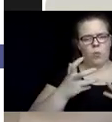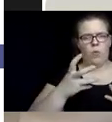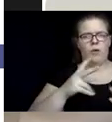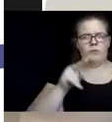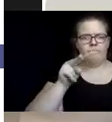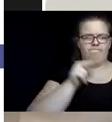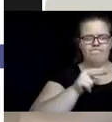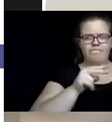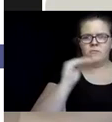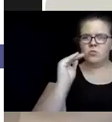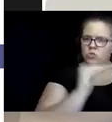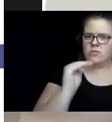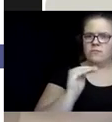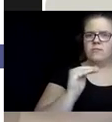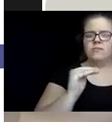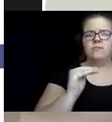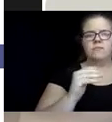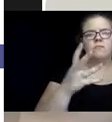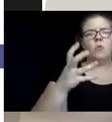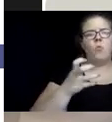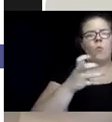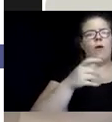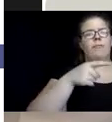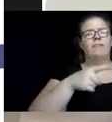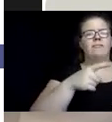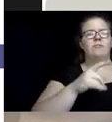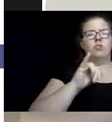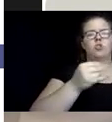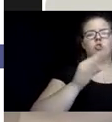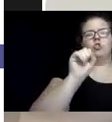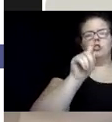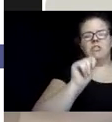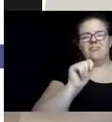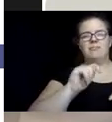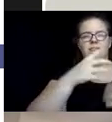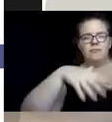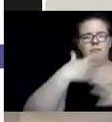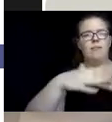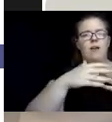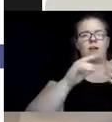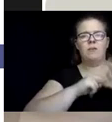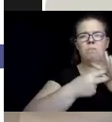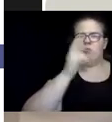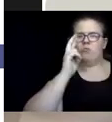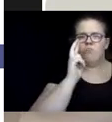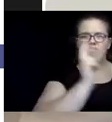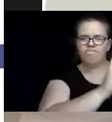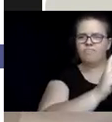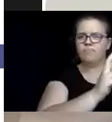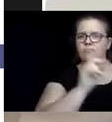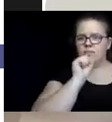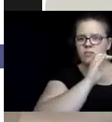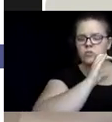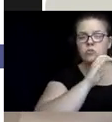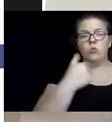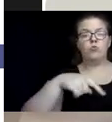justice. We wanted our vision to be a just society that treats elders with respect. And our mission statement was